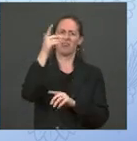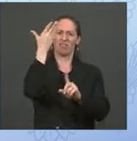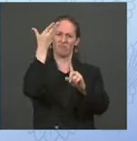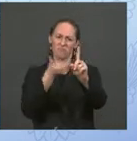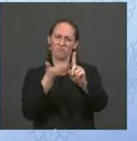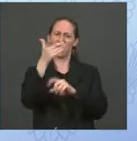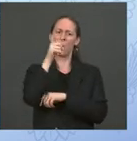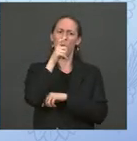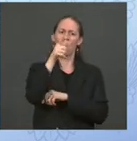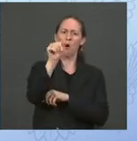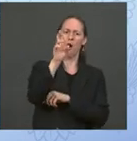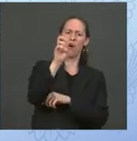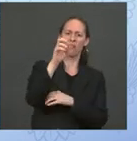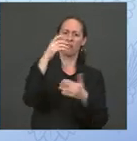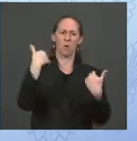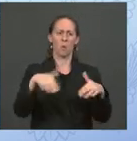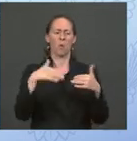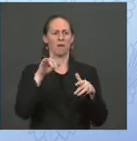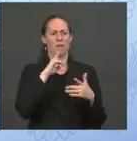the gala.